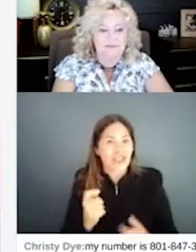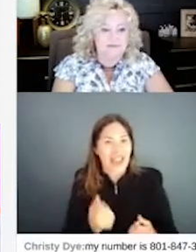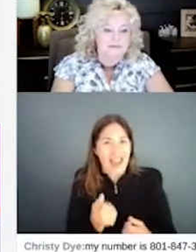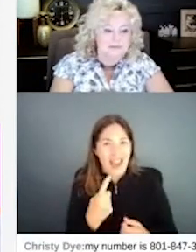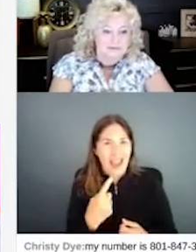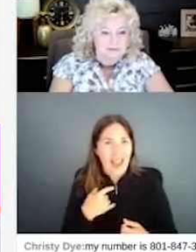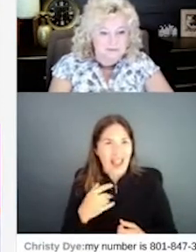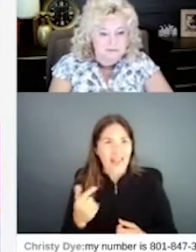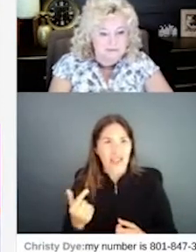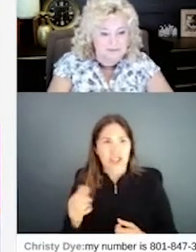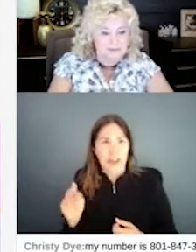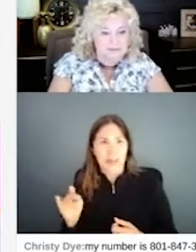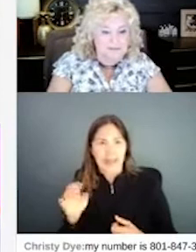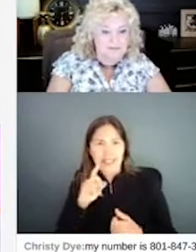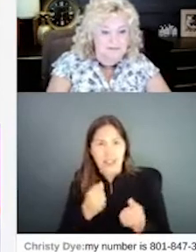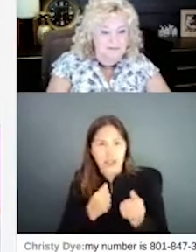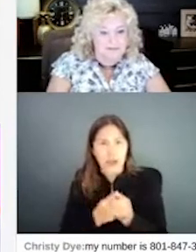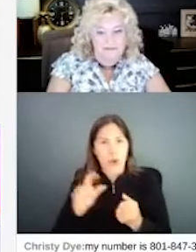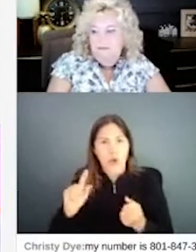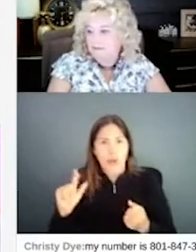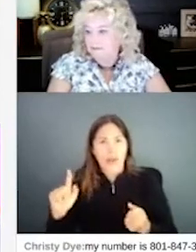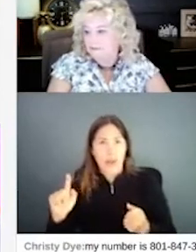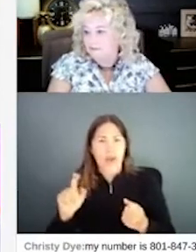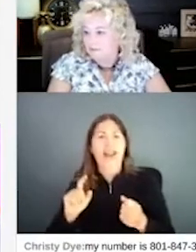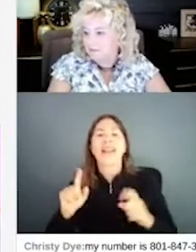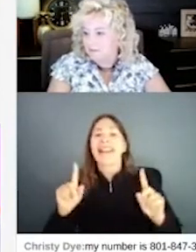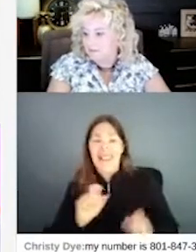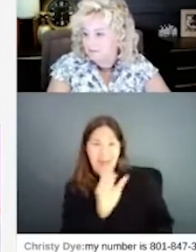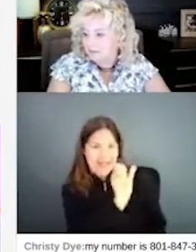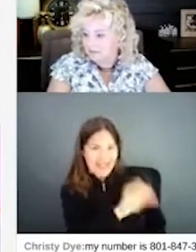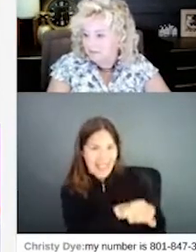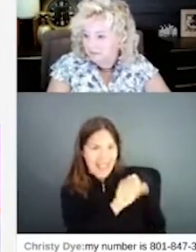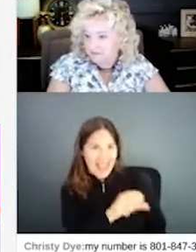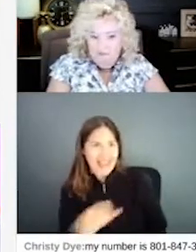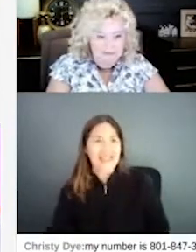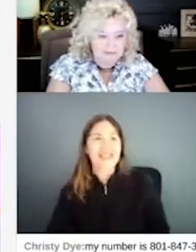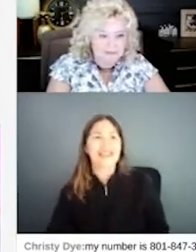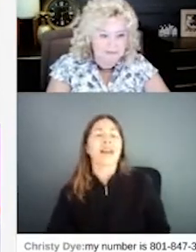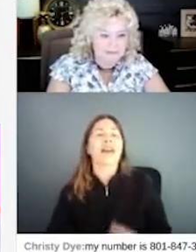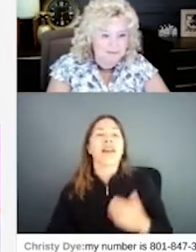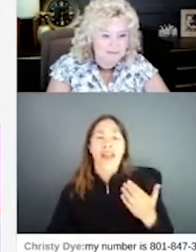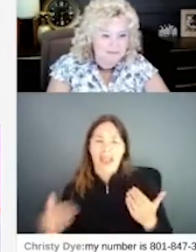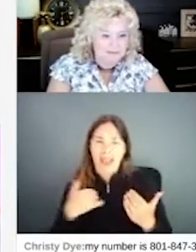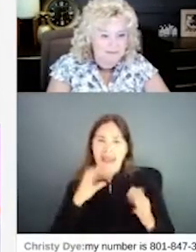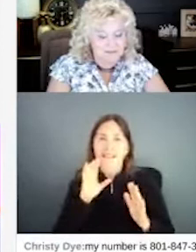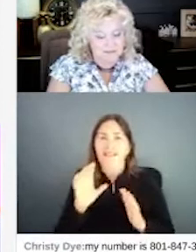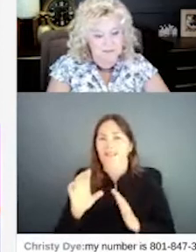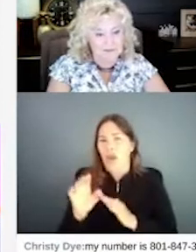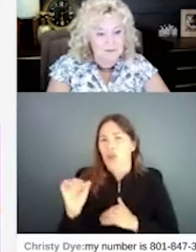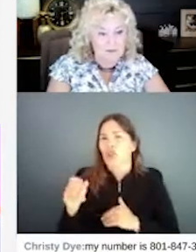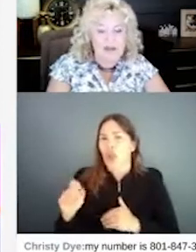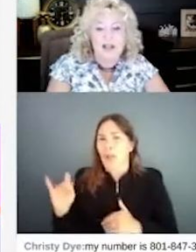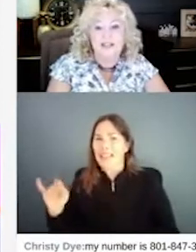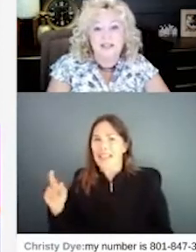G-Metrix updated to support the Adobe 2021 exams? Yes, they have. They have Photoshop and Illustrator out right now.